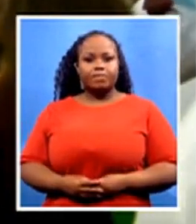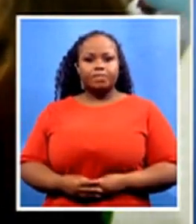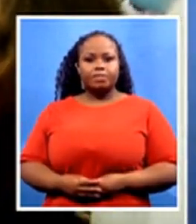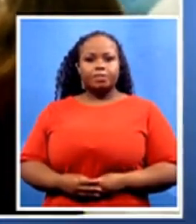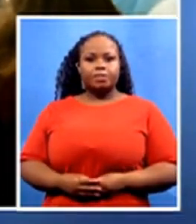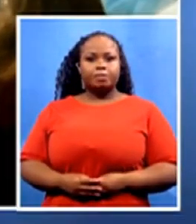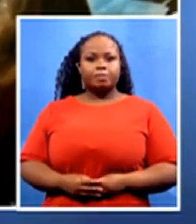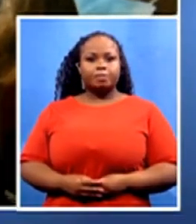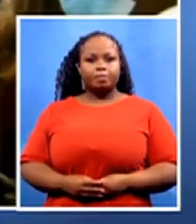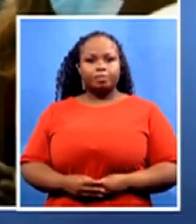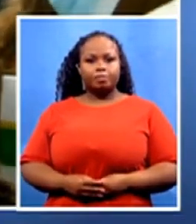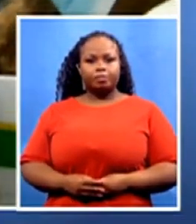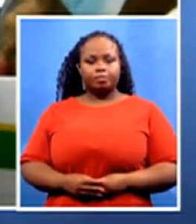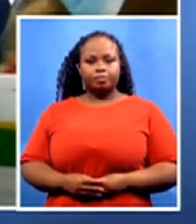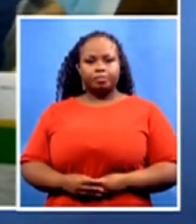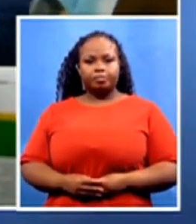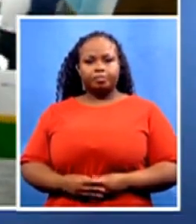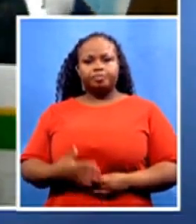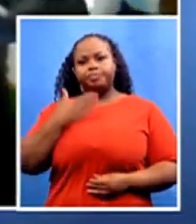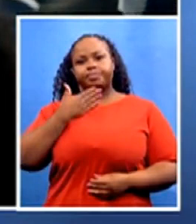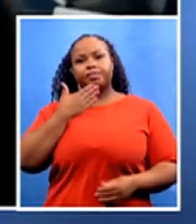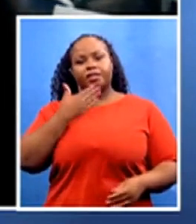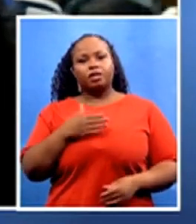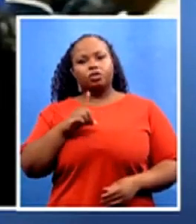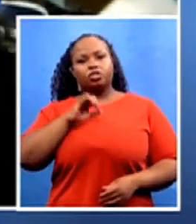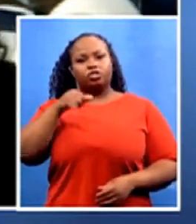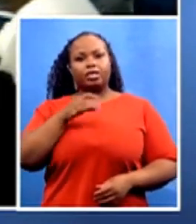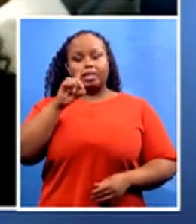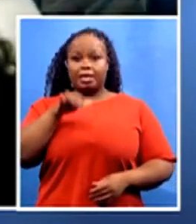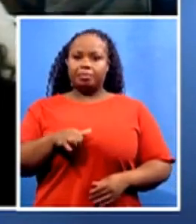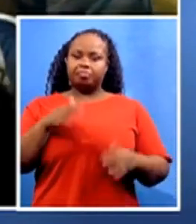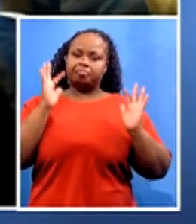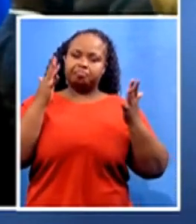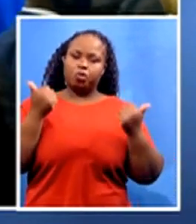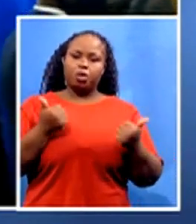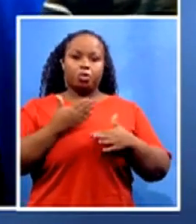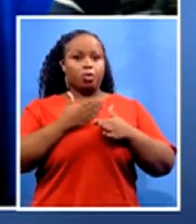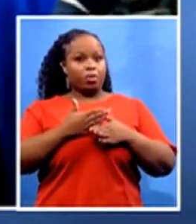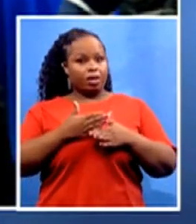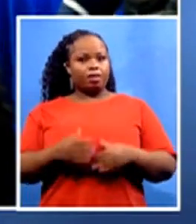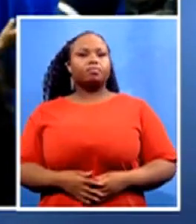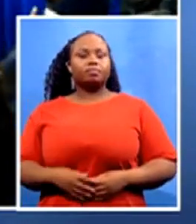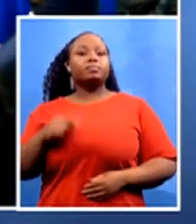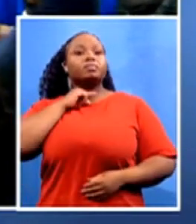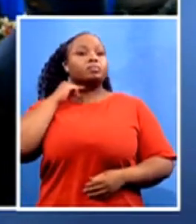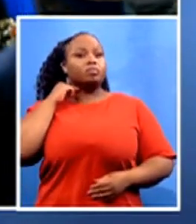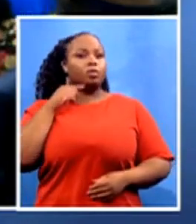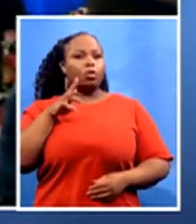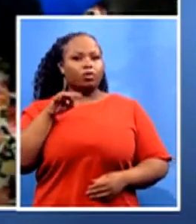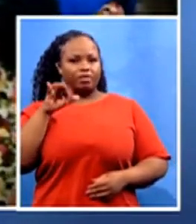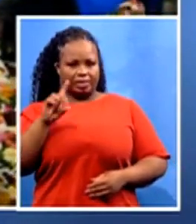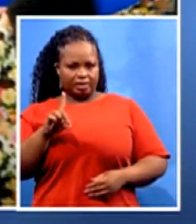Thank you so much there, Jayed-Leigh Paulse. They're doing sterling work, but Cardinal Wilfred Napier there expressing the concerns of